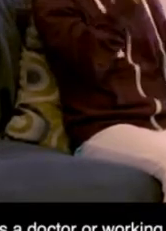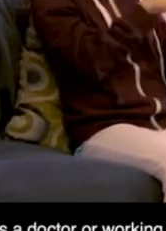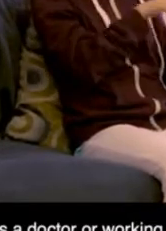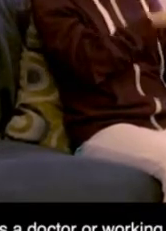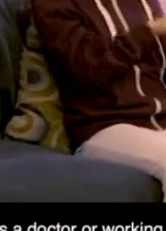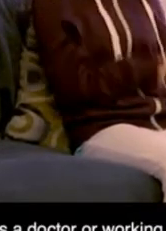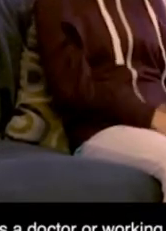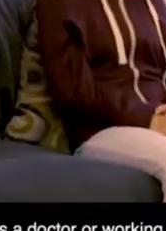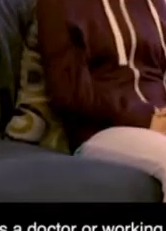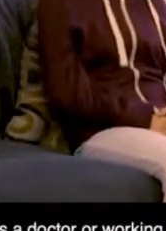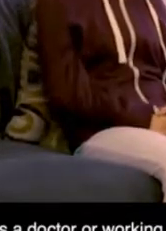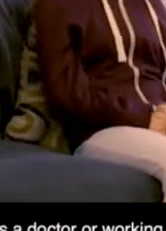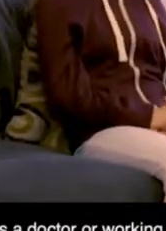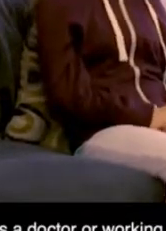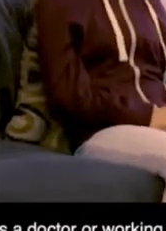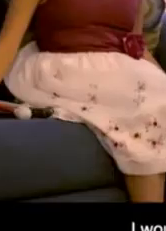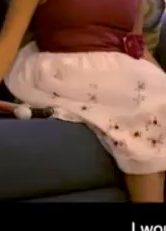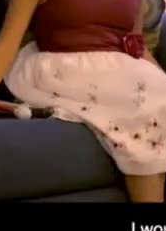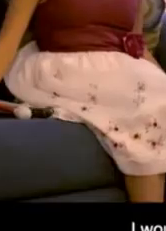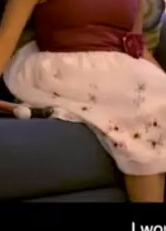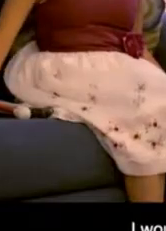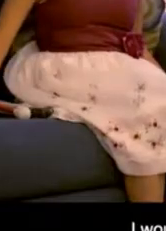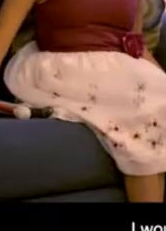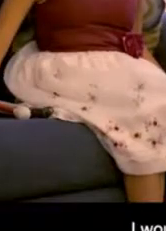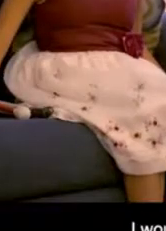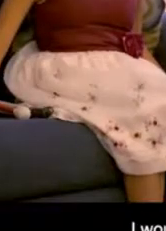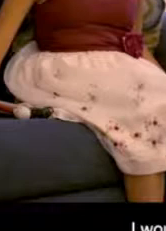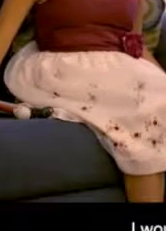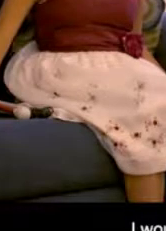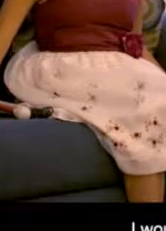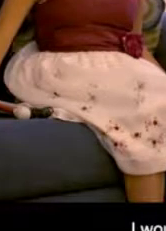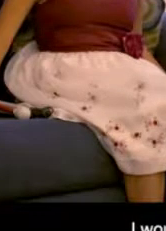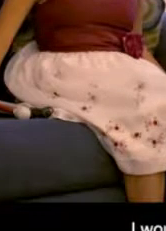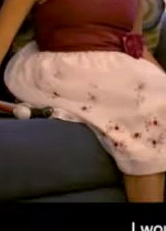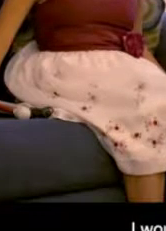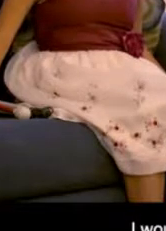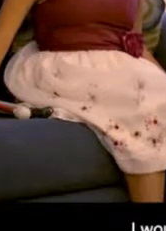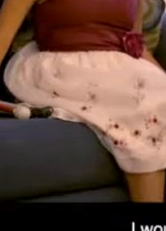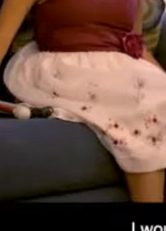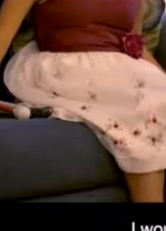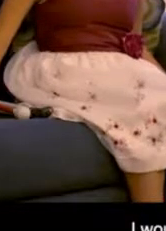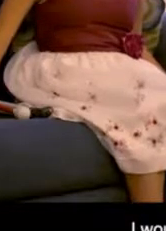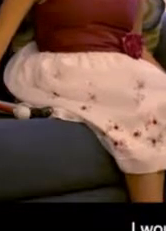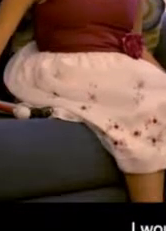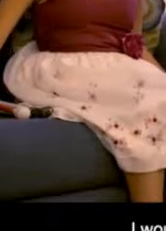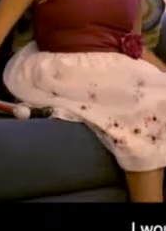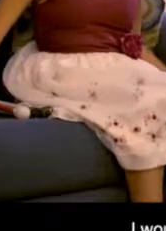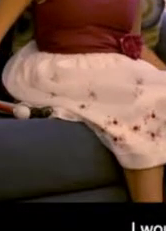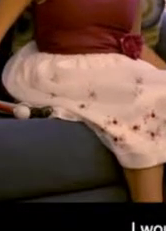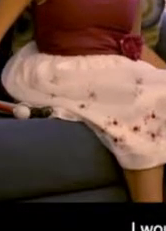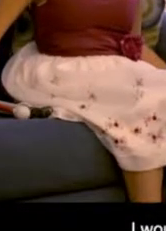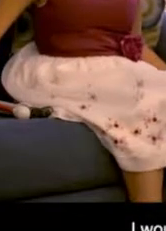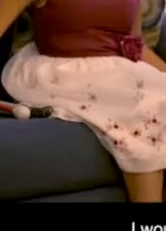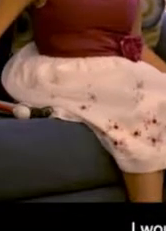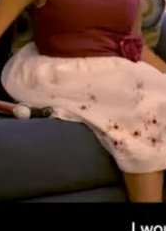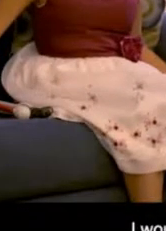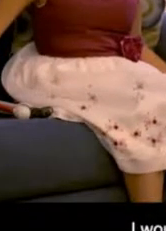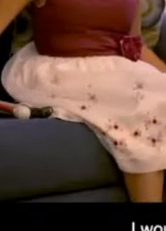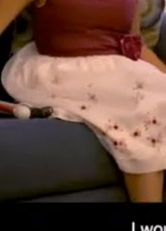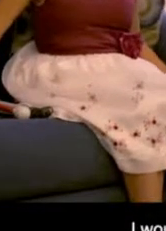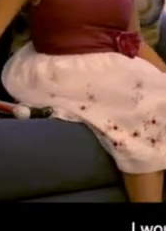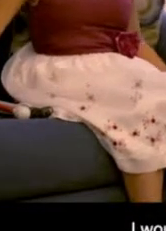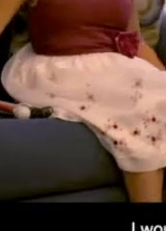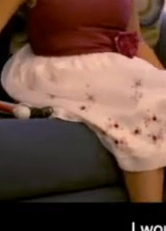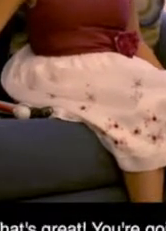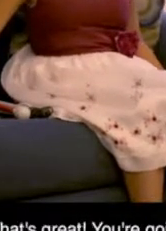room, maybe as a veterinarian even. I would like to be the technology teacher at ASDB.